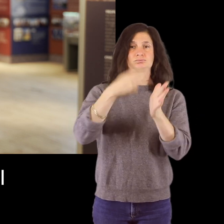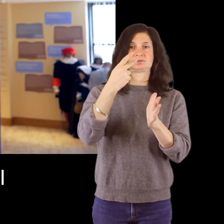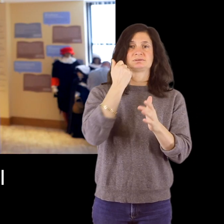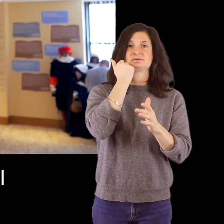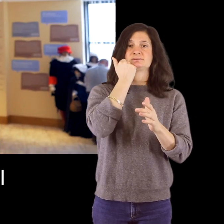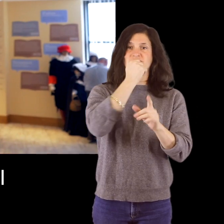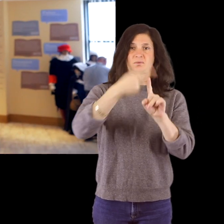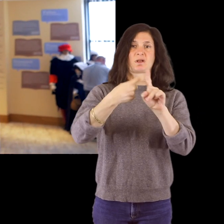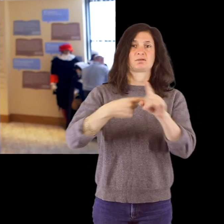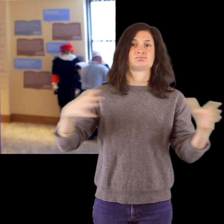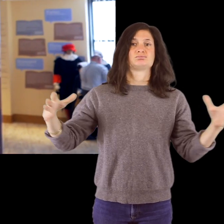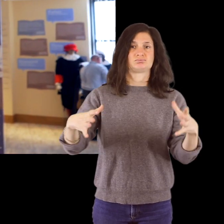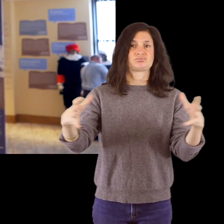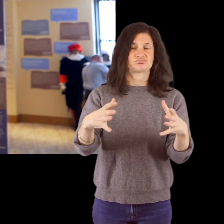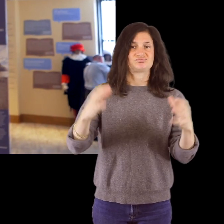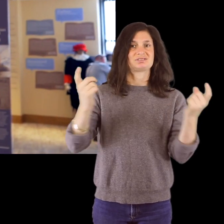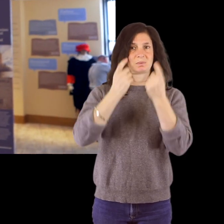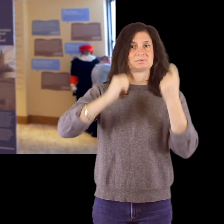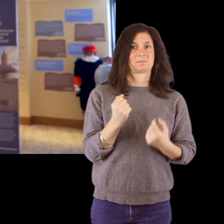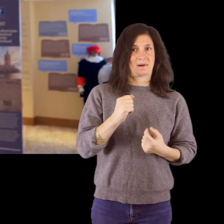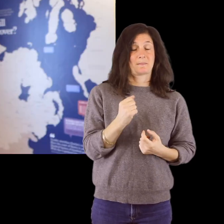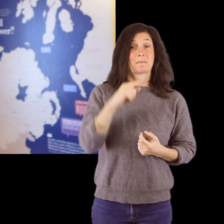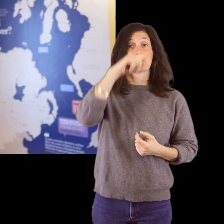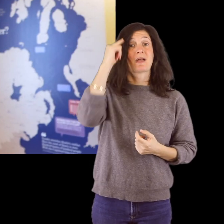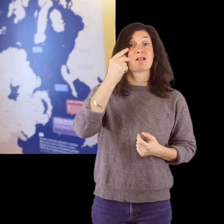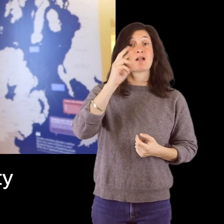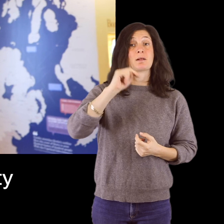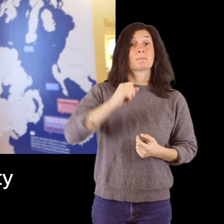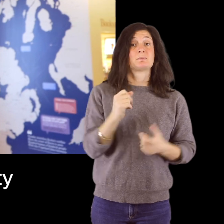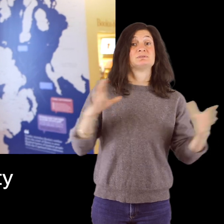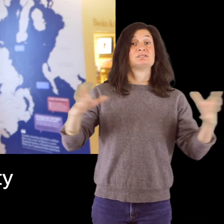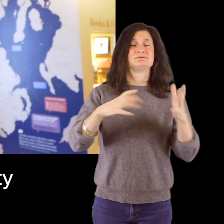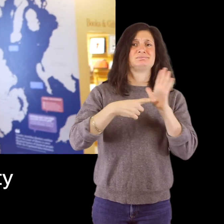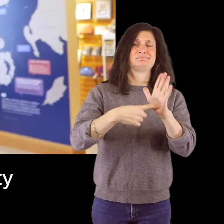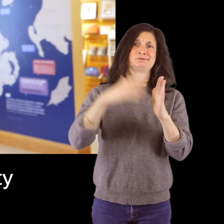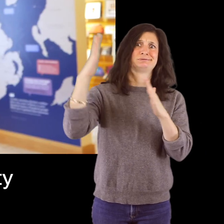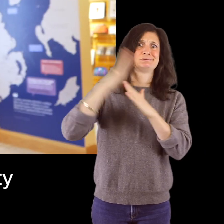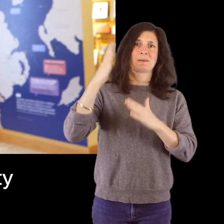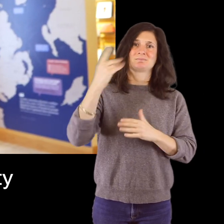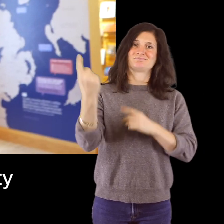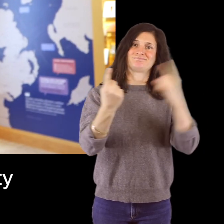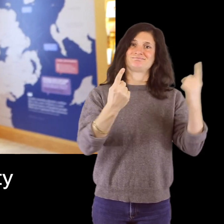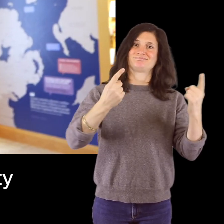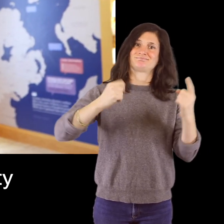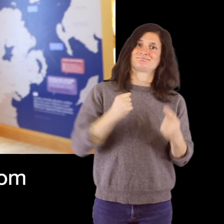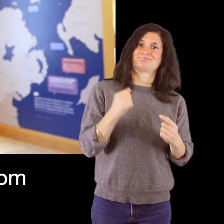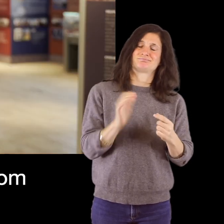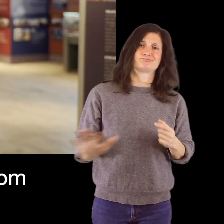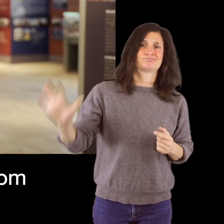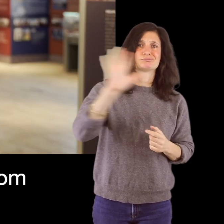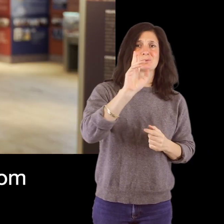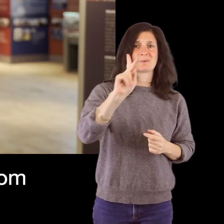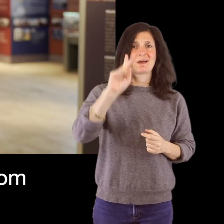accordion and fiddle. We host 2 monthly gatherings involving piping. The Blackthorn Pipers Society meet here and bring in some